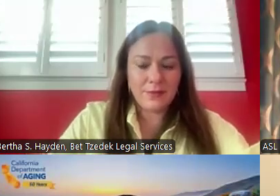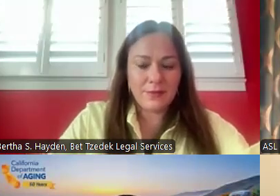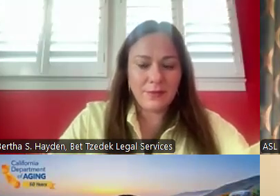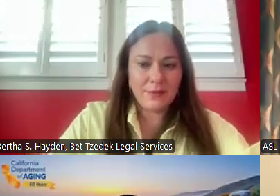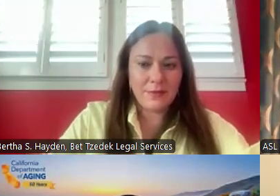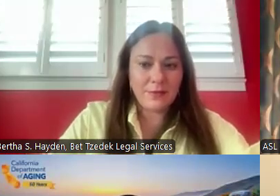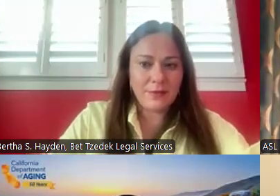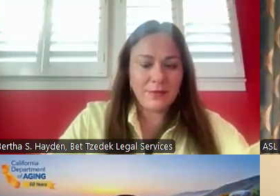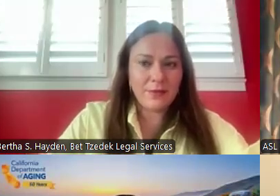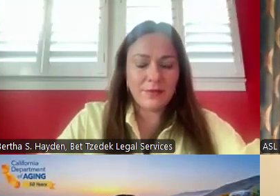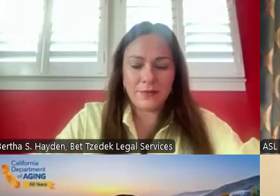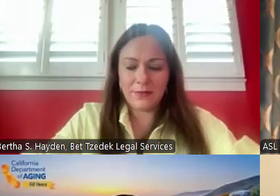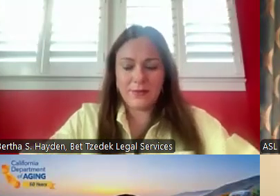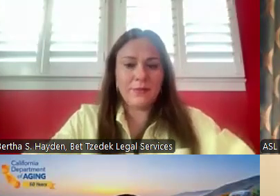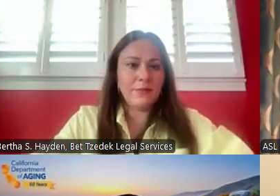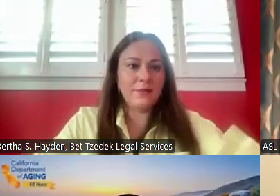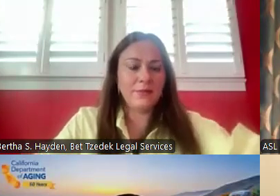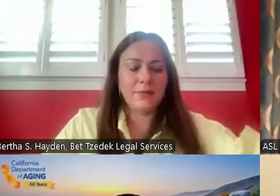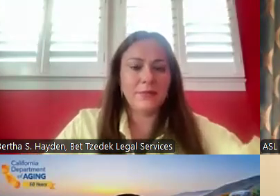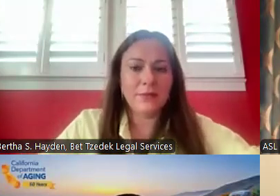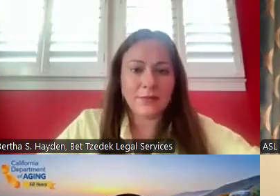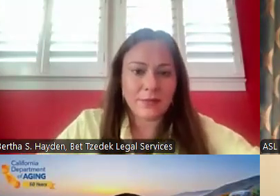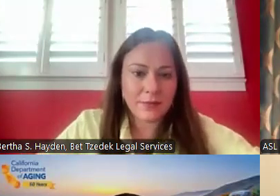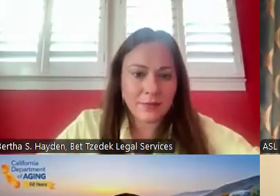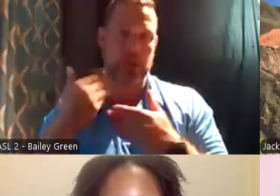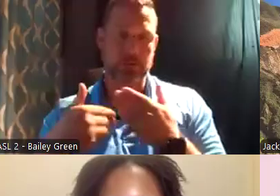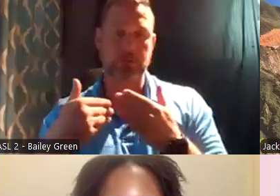really impact our initiatives in advancing,